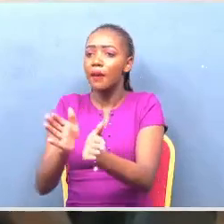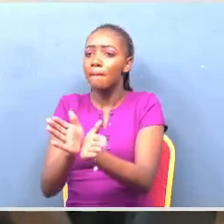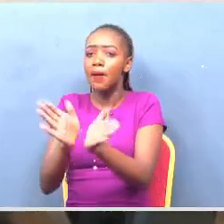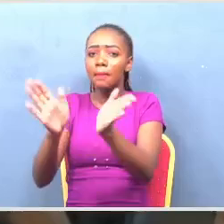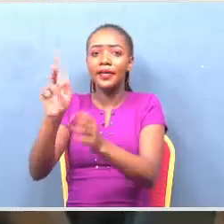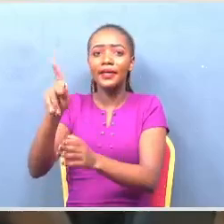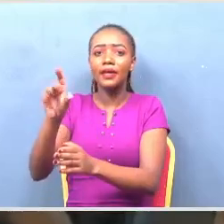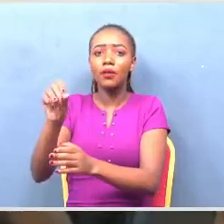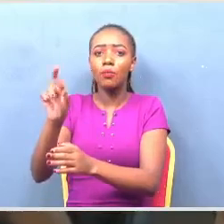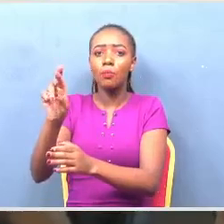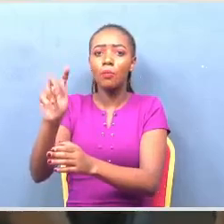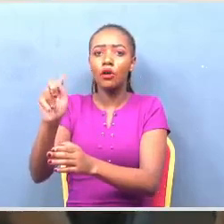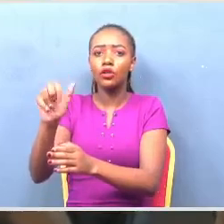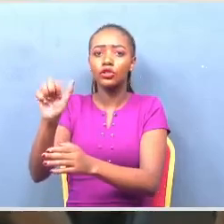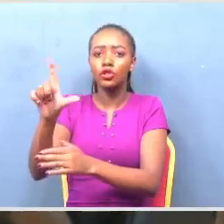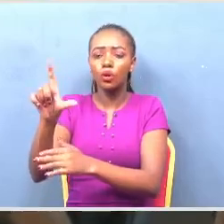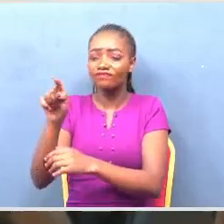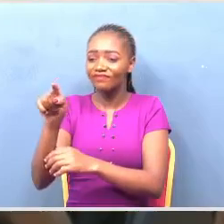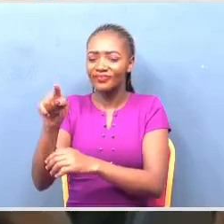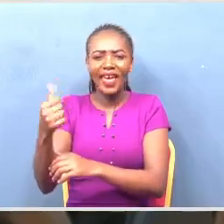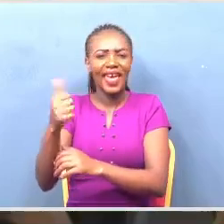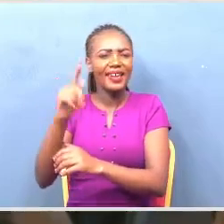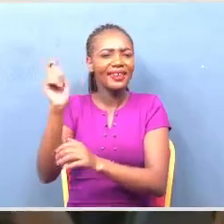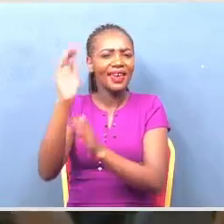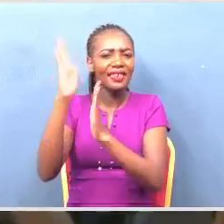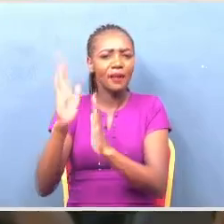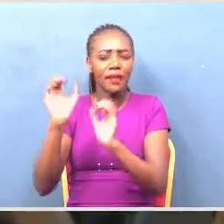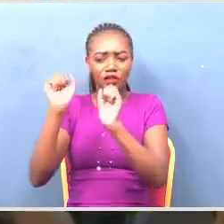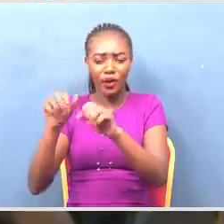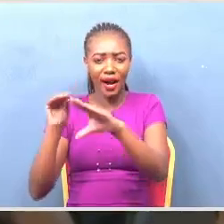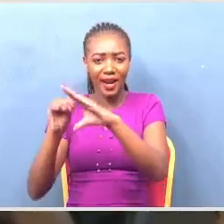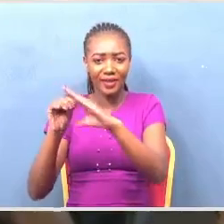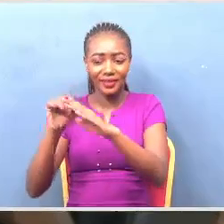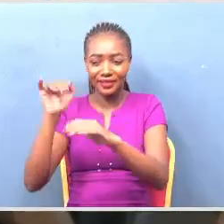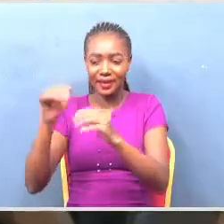portal where any Kenyan could access.